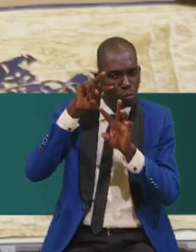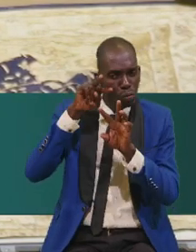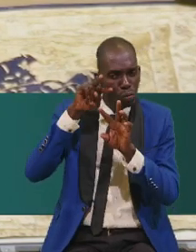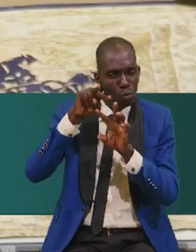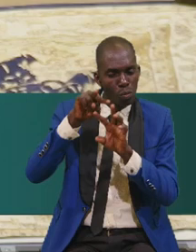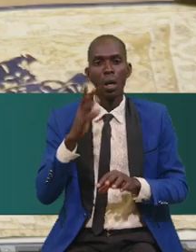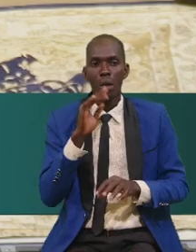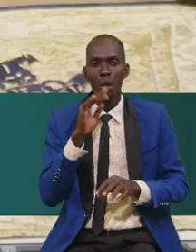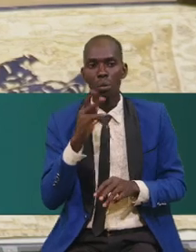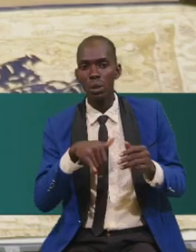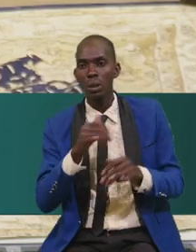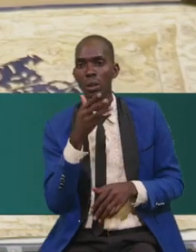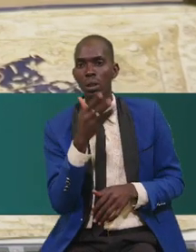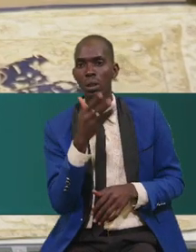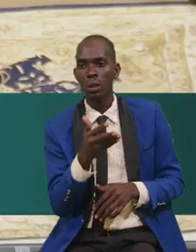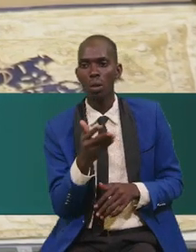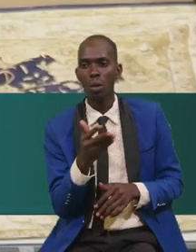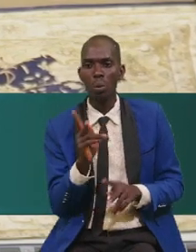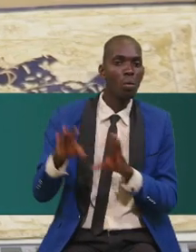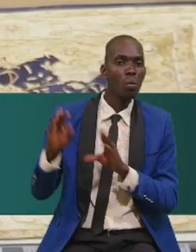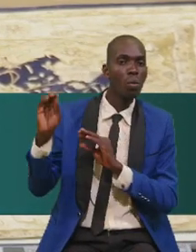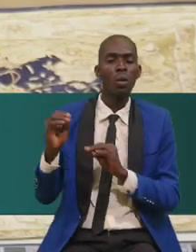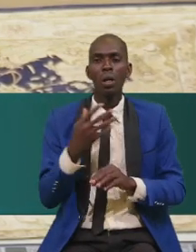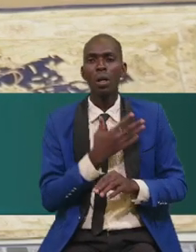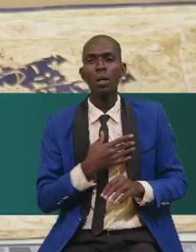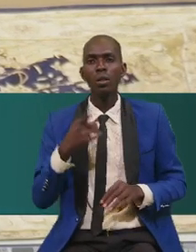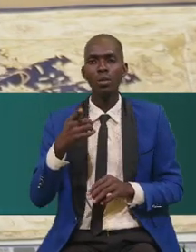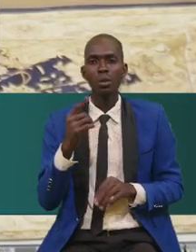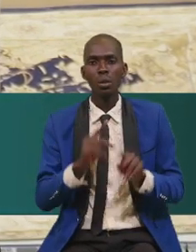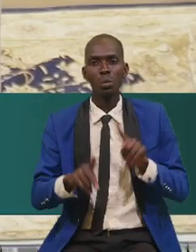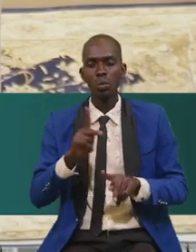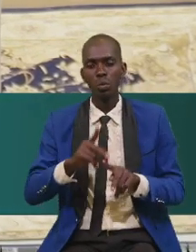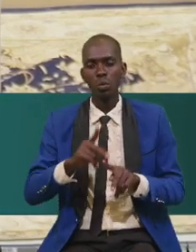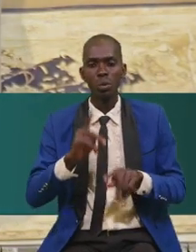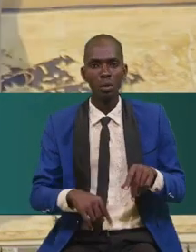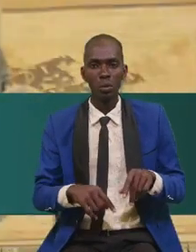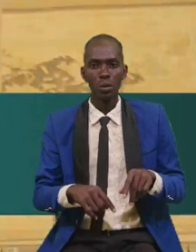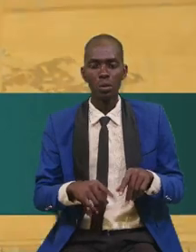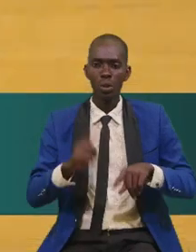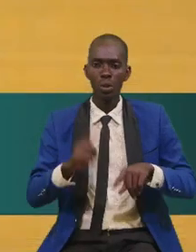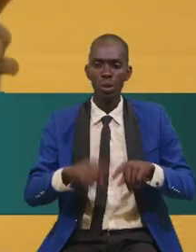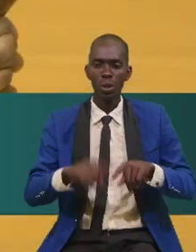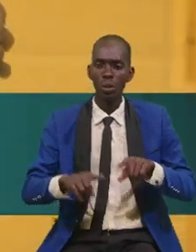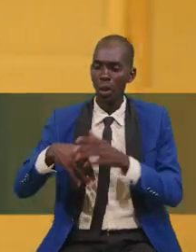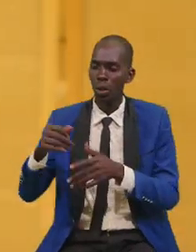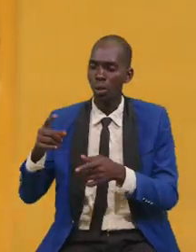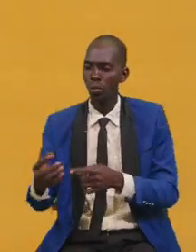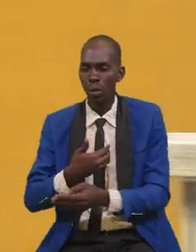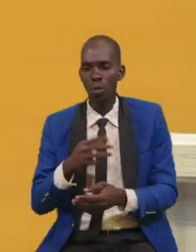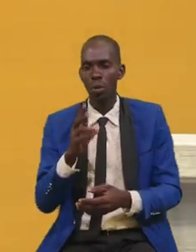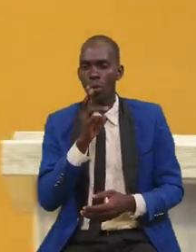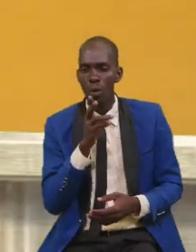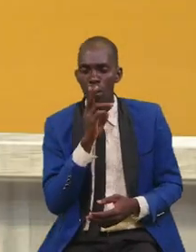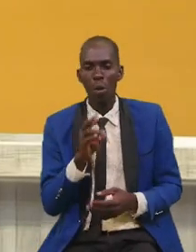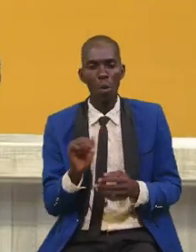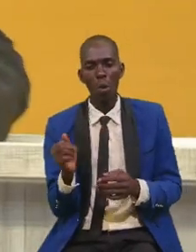they gone? And you are in, you couldn't, they couldn't even come out to go and take water, to go and take anything. They were so fearful. In that same